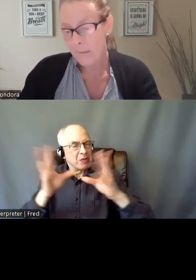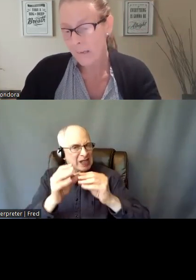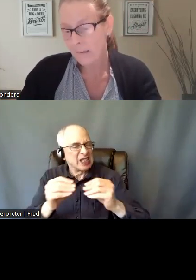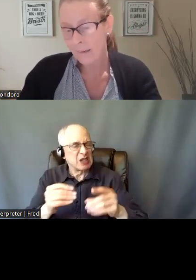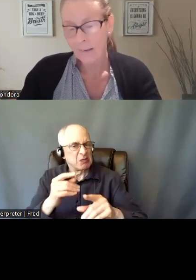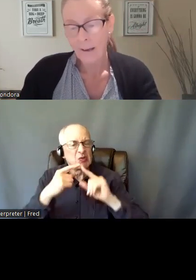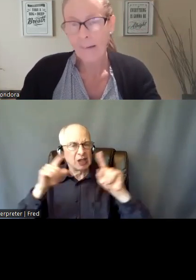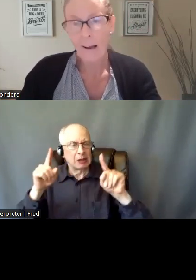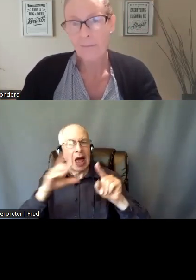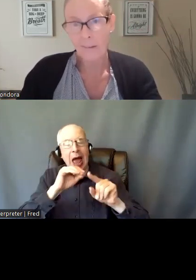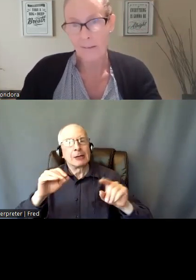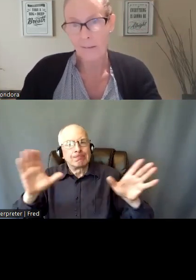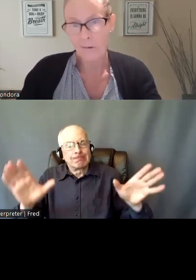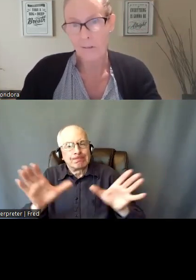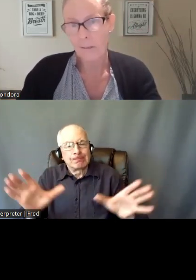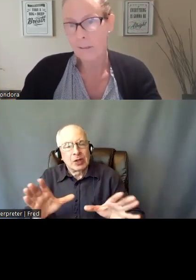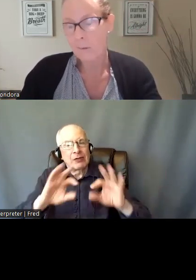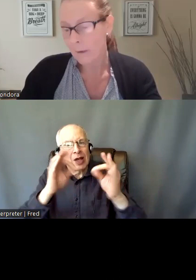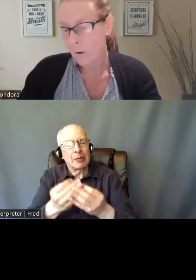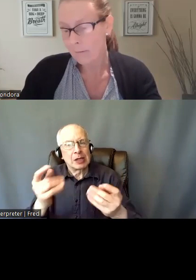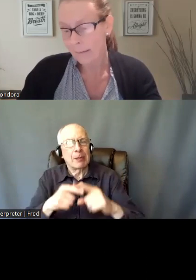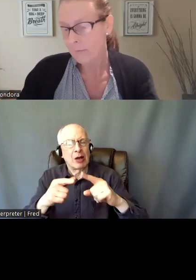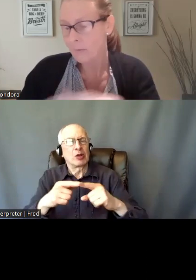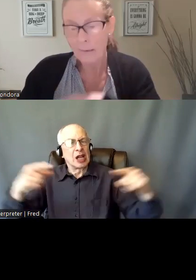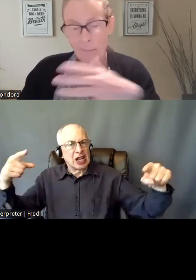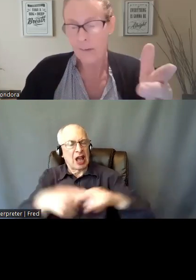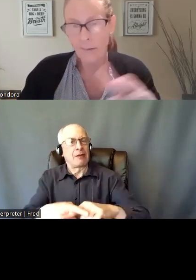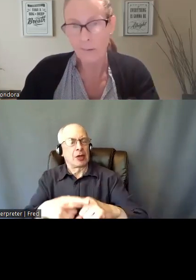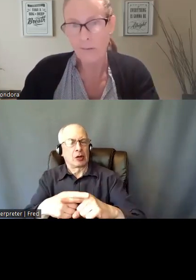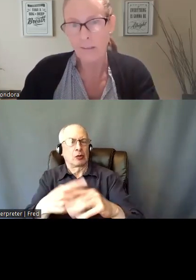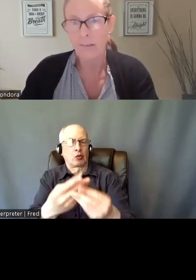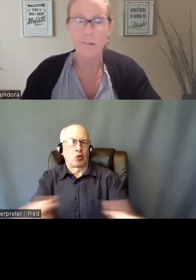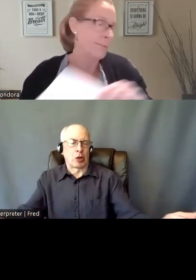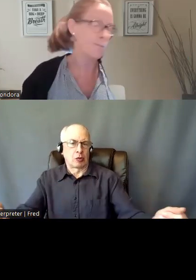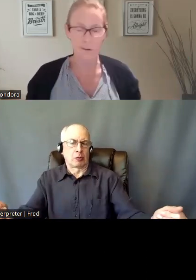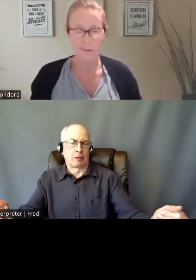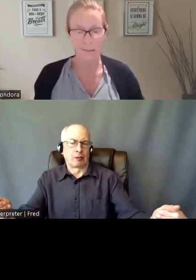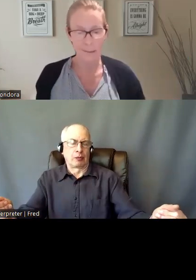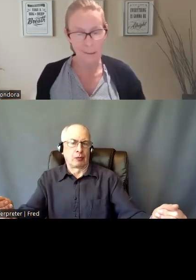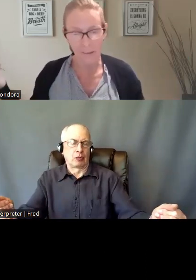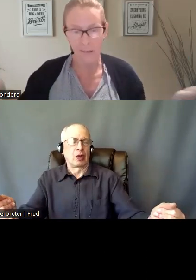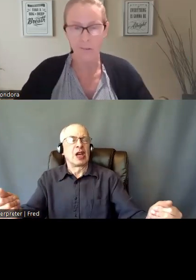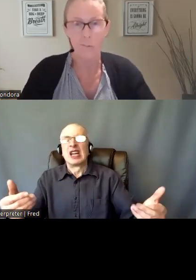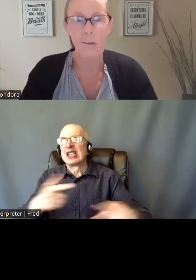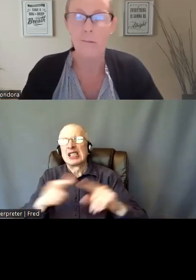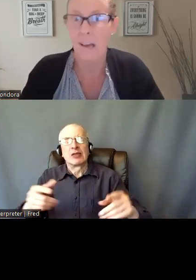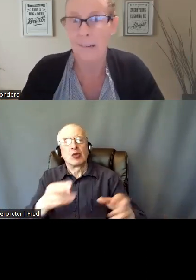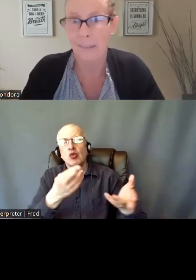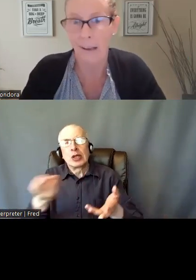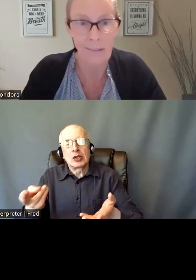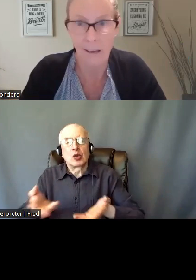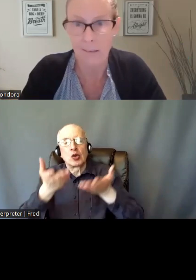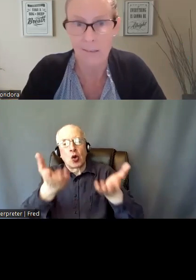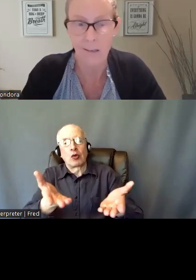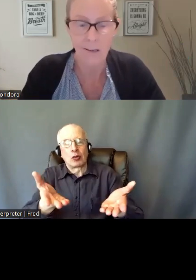coaching families on conflict resolution, including offering different written materials and additional resources that they might use outside